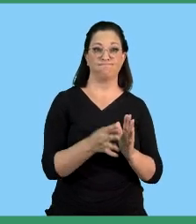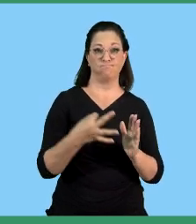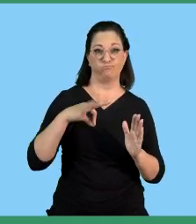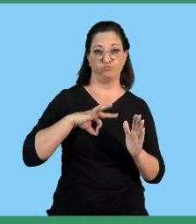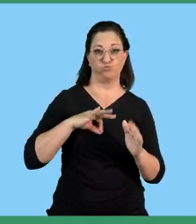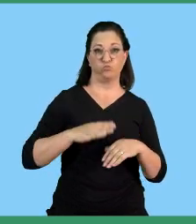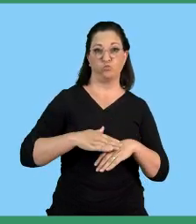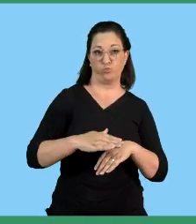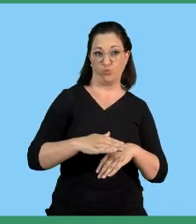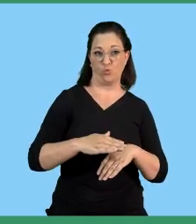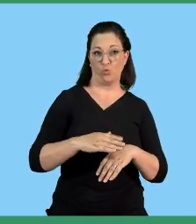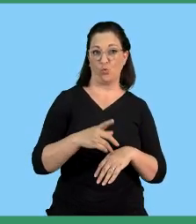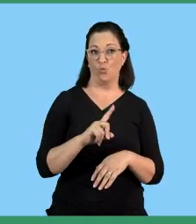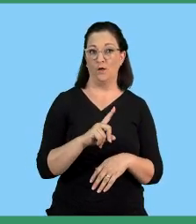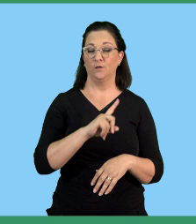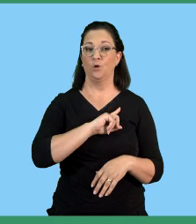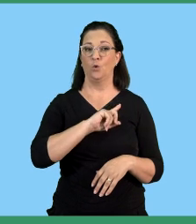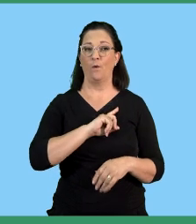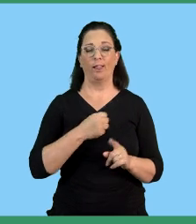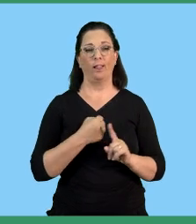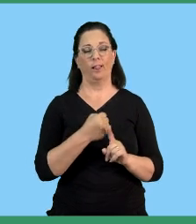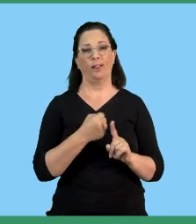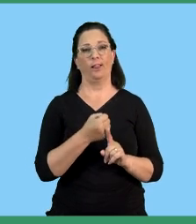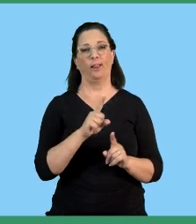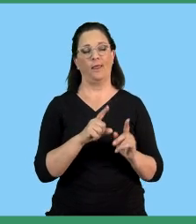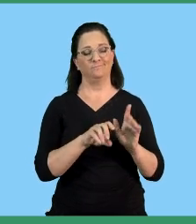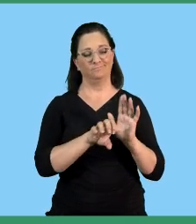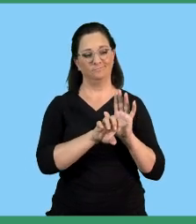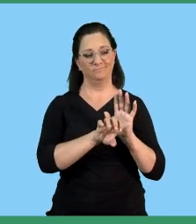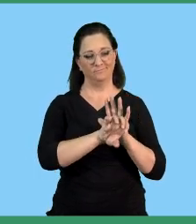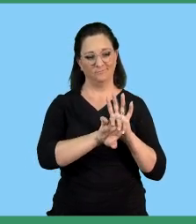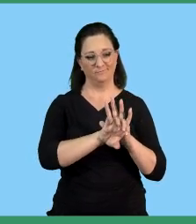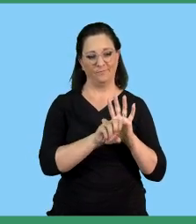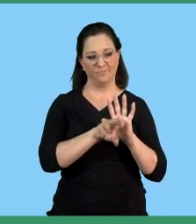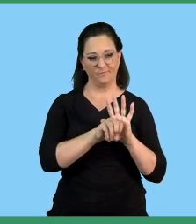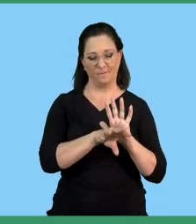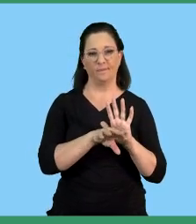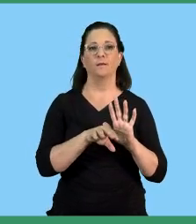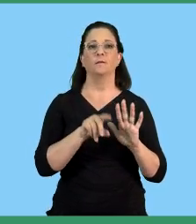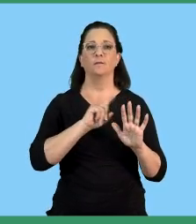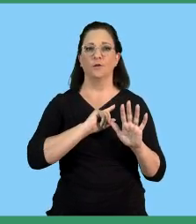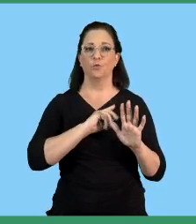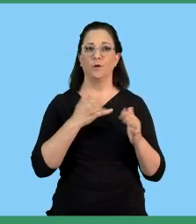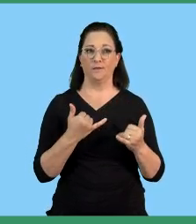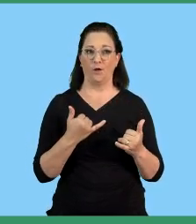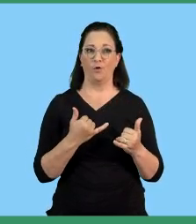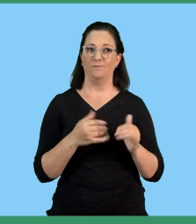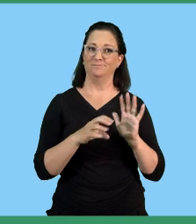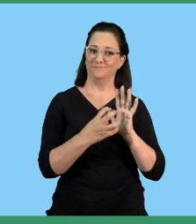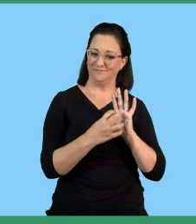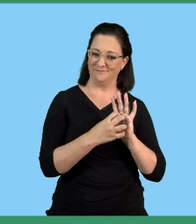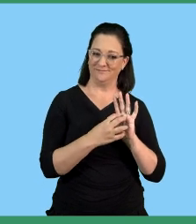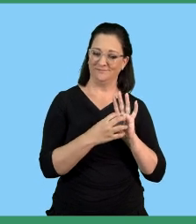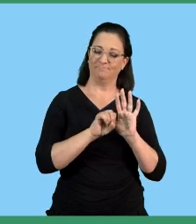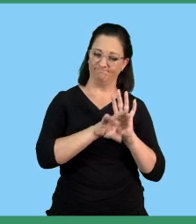and profitability due to what? To a variety of advertising campaigns. Don't forget, with market penetration, we said we're going to